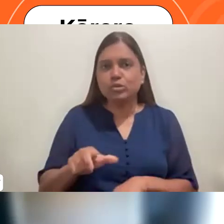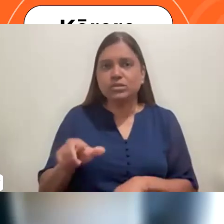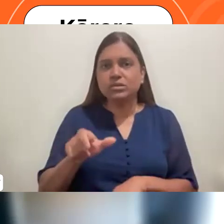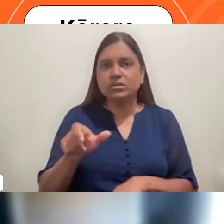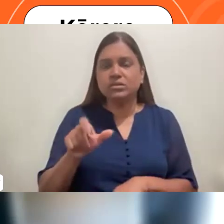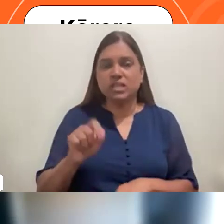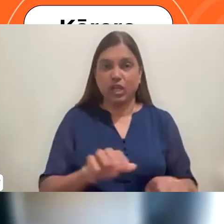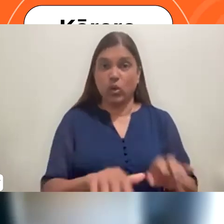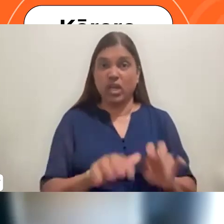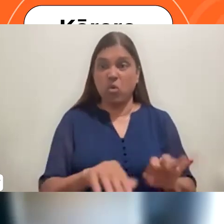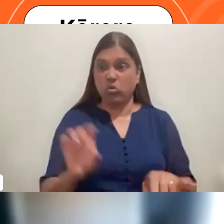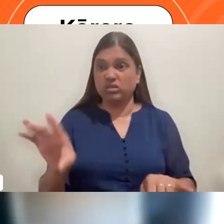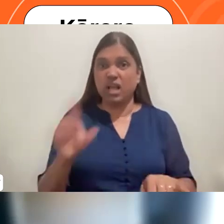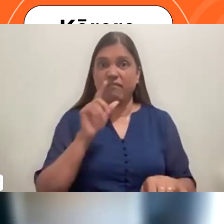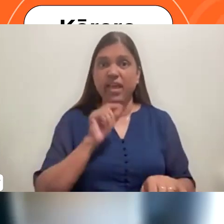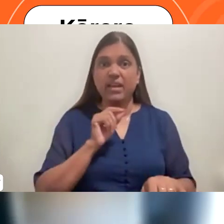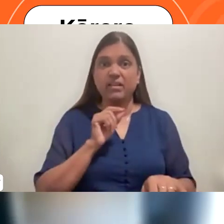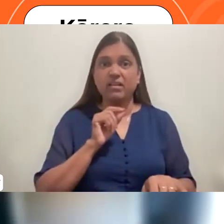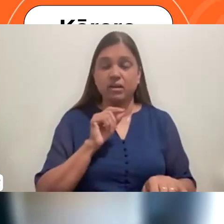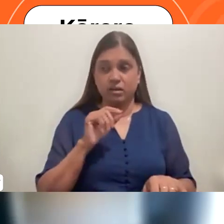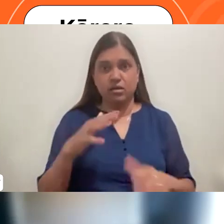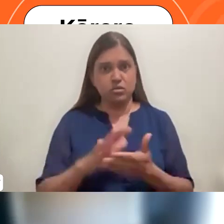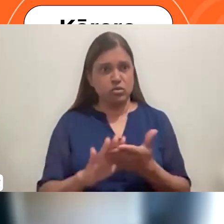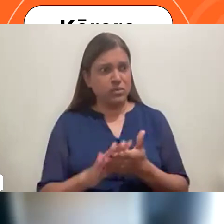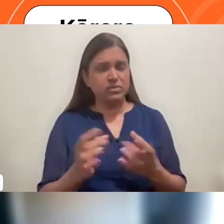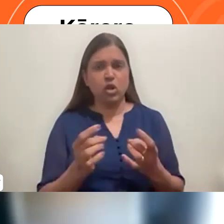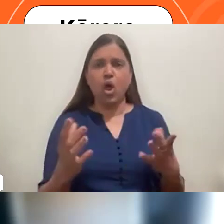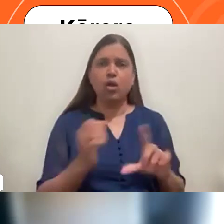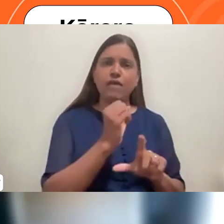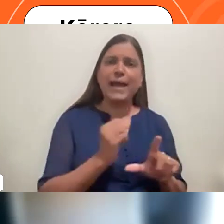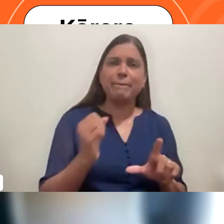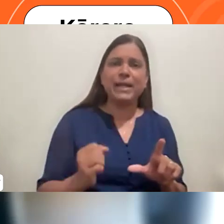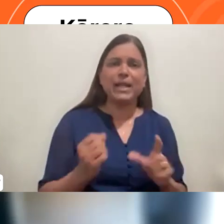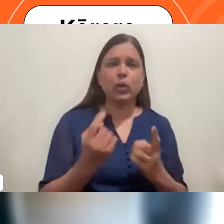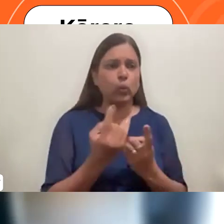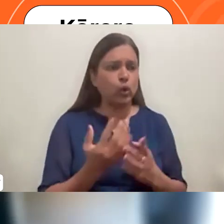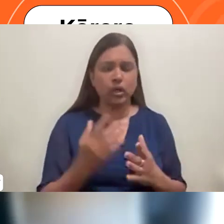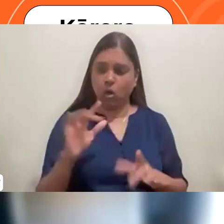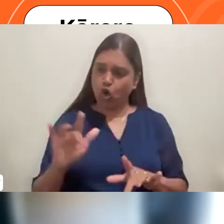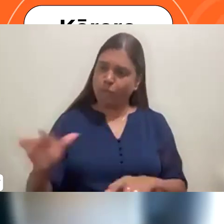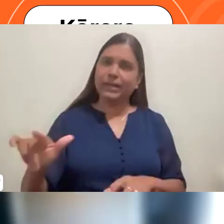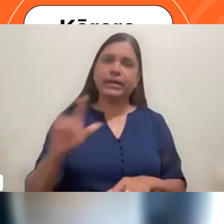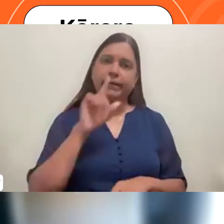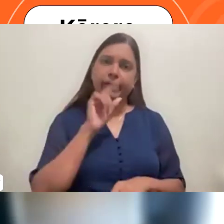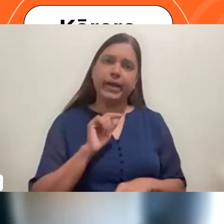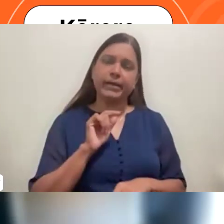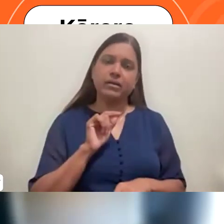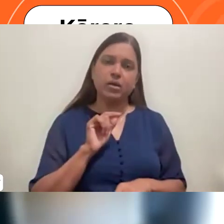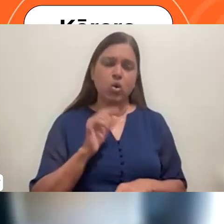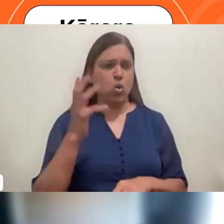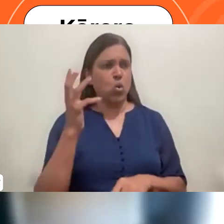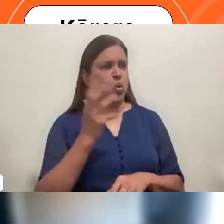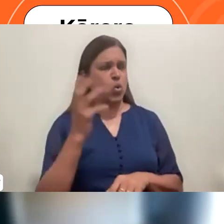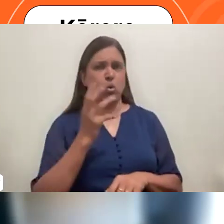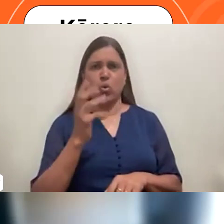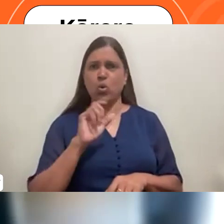the majority of administration tasks automatically. And so that's going to be hugely disruptive for